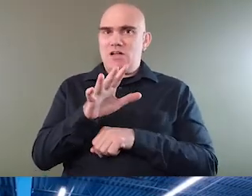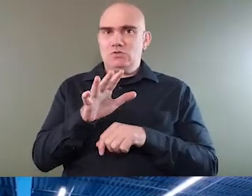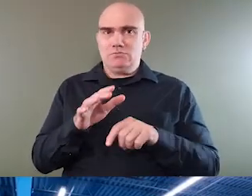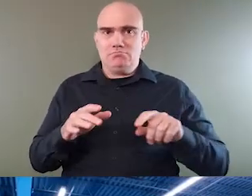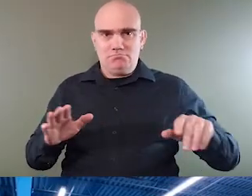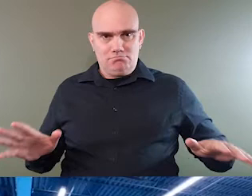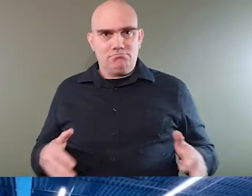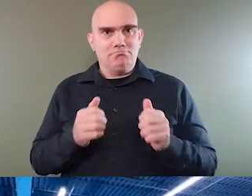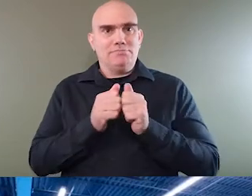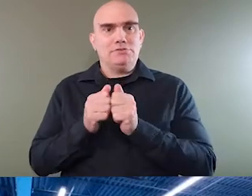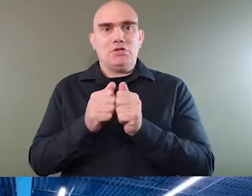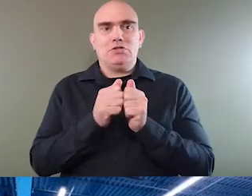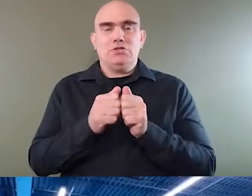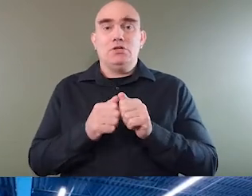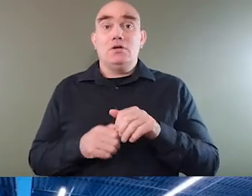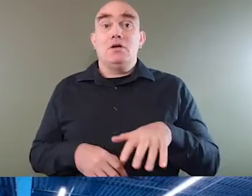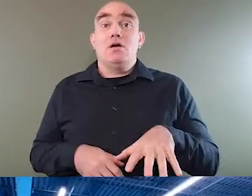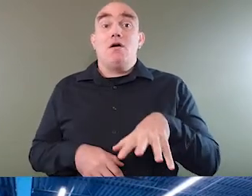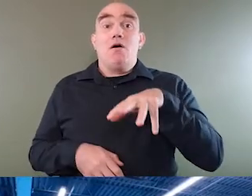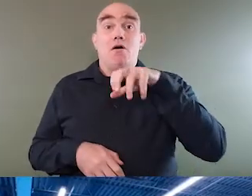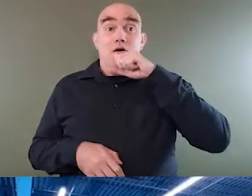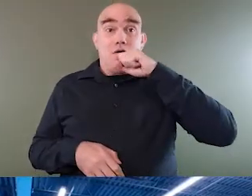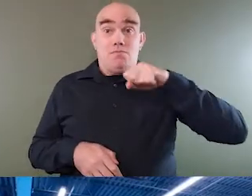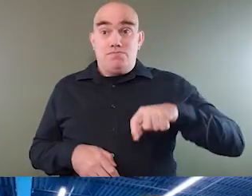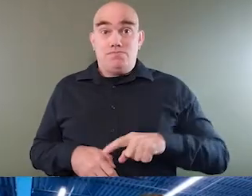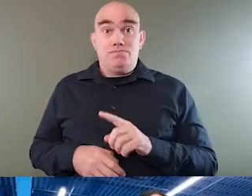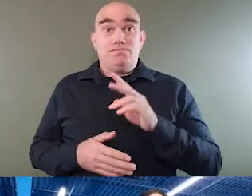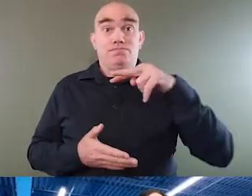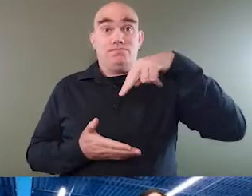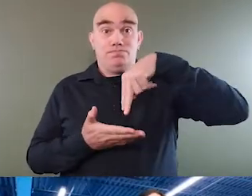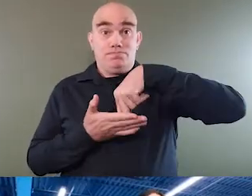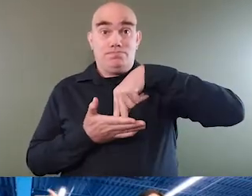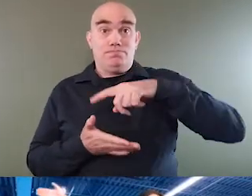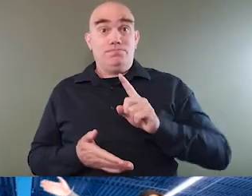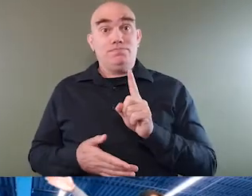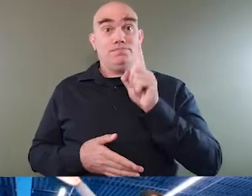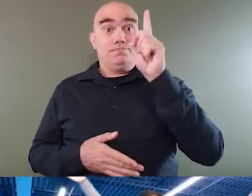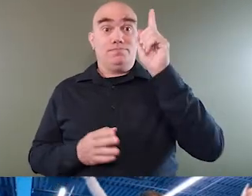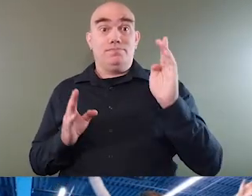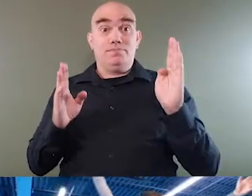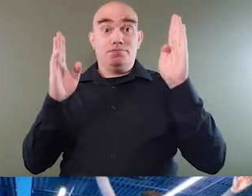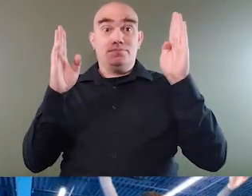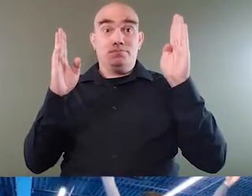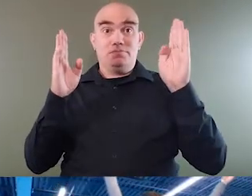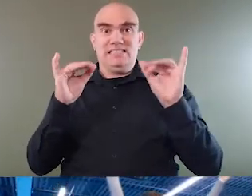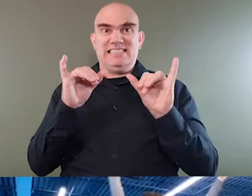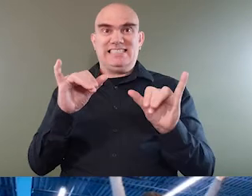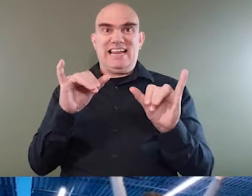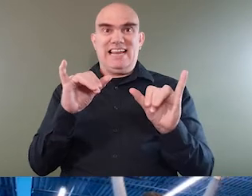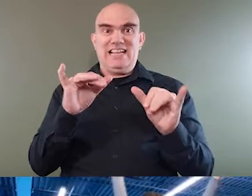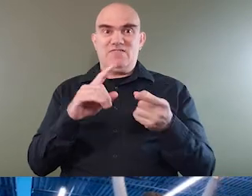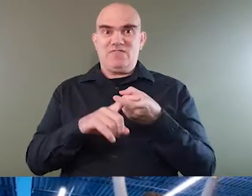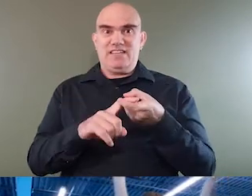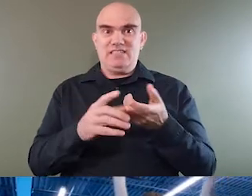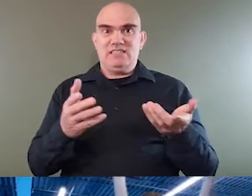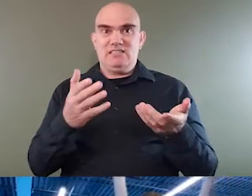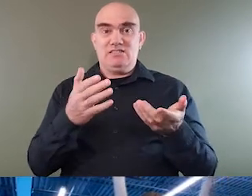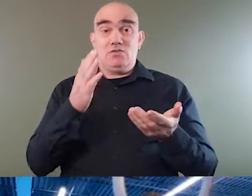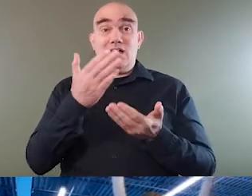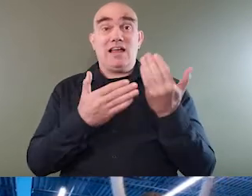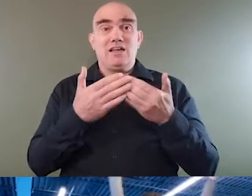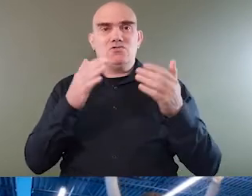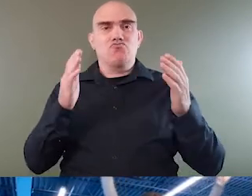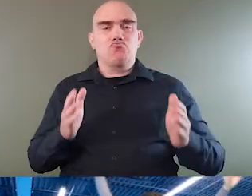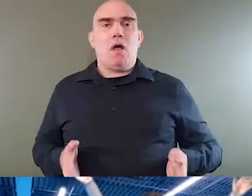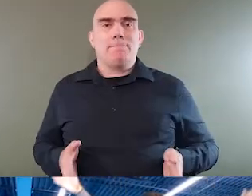Together. Inhale, look forward to mountain. And let's stay right here, friends. Just drop your hands by